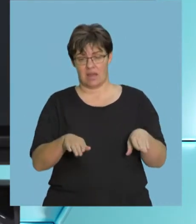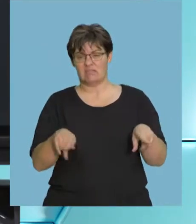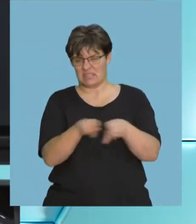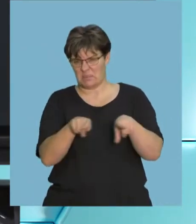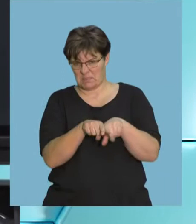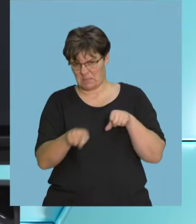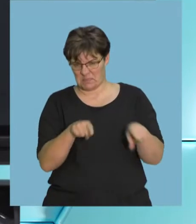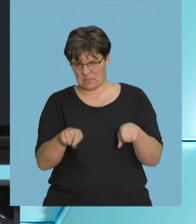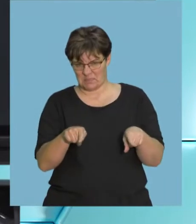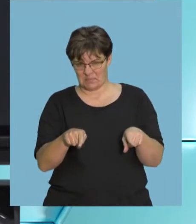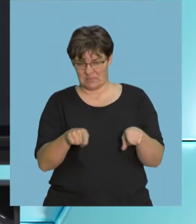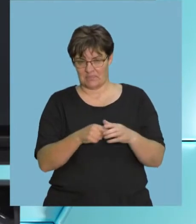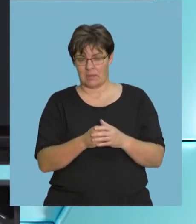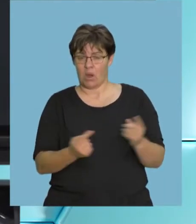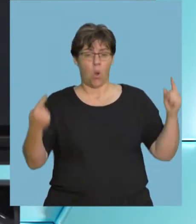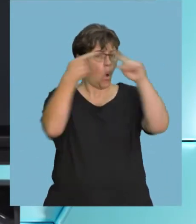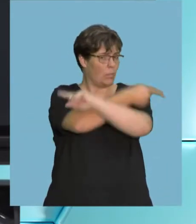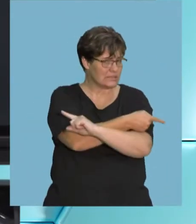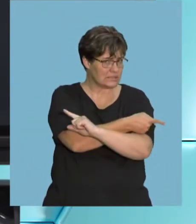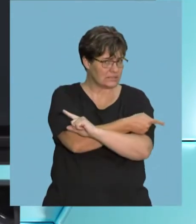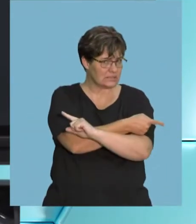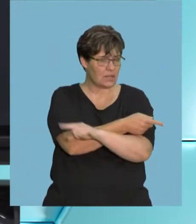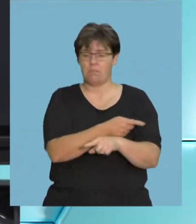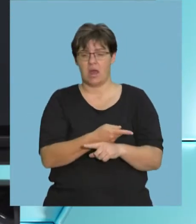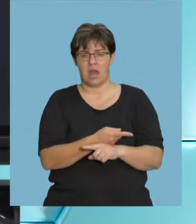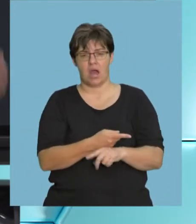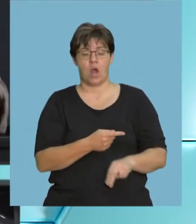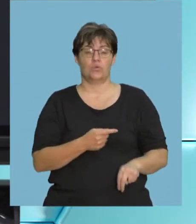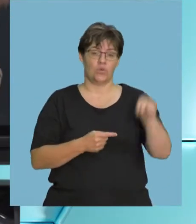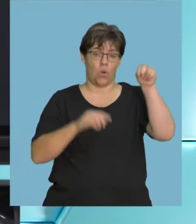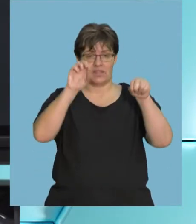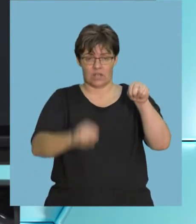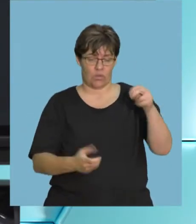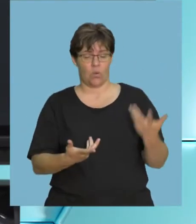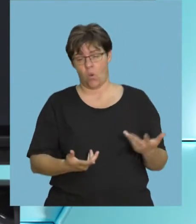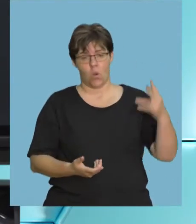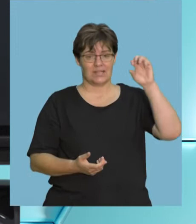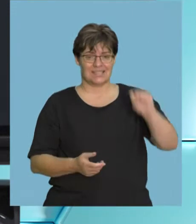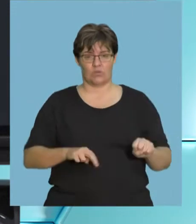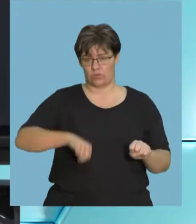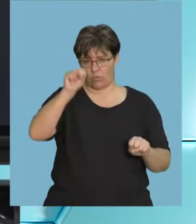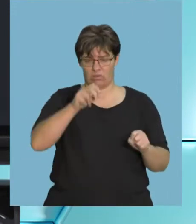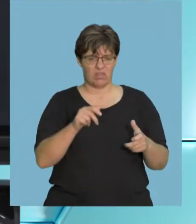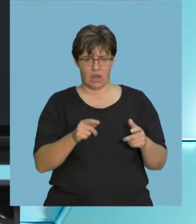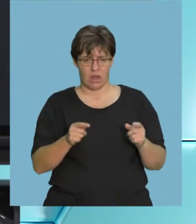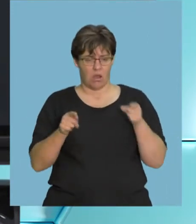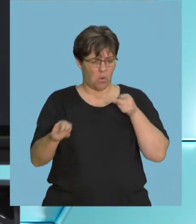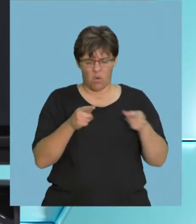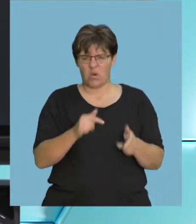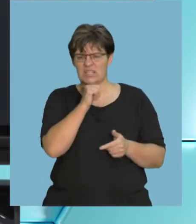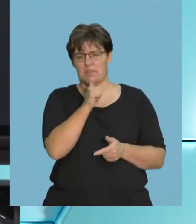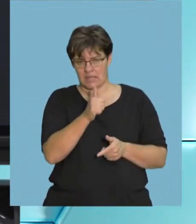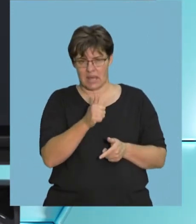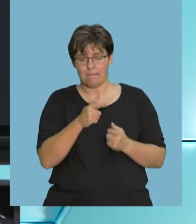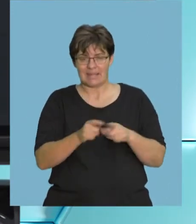are similar or like poles. What about opposite? Opposite is north-south or south-north. The order is not